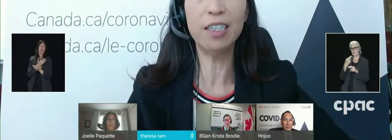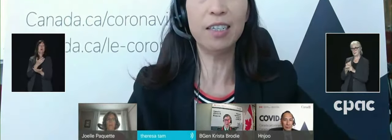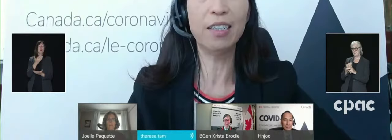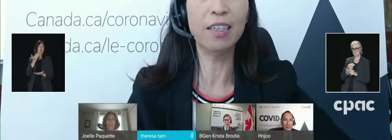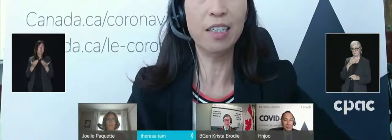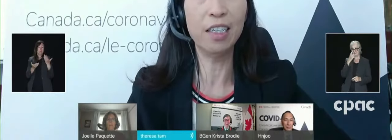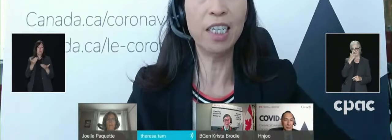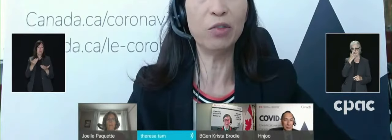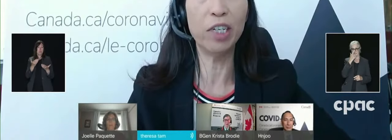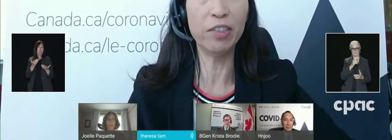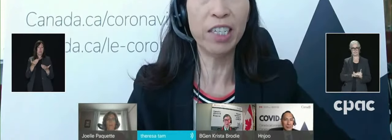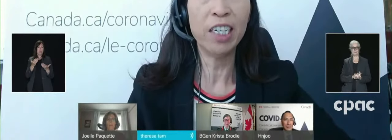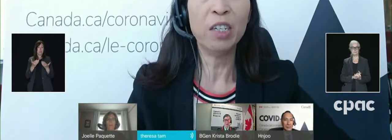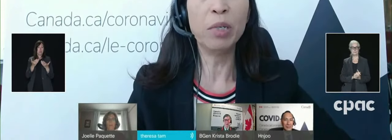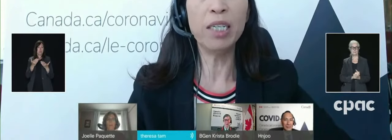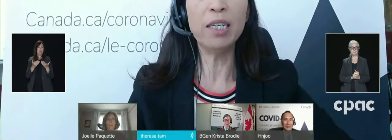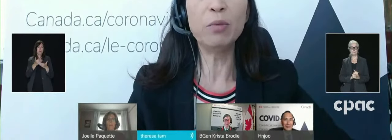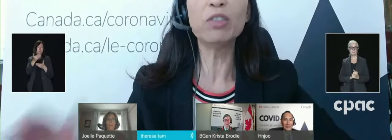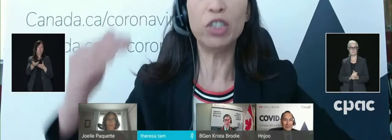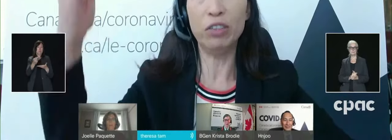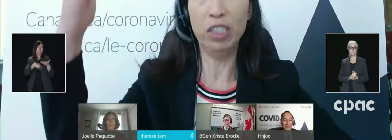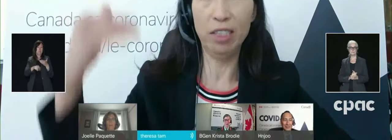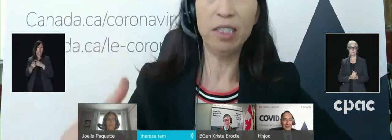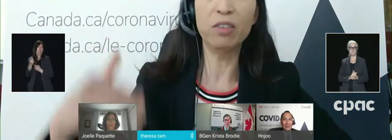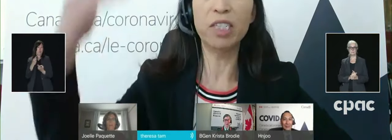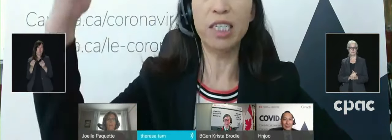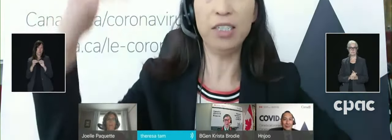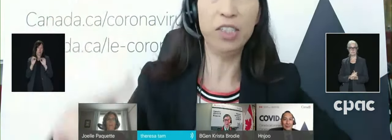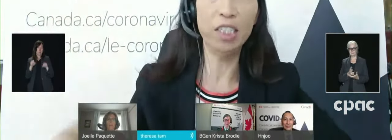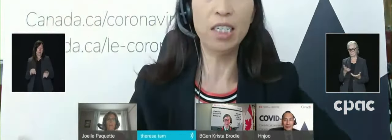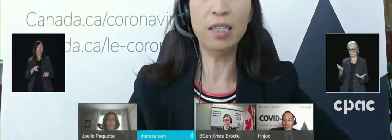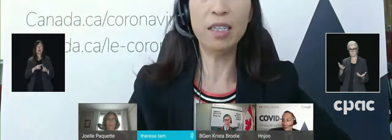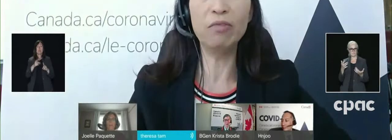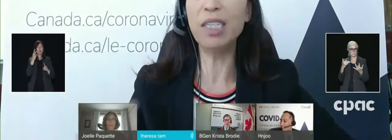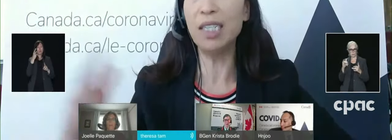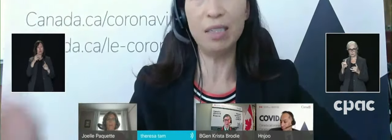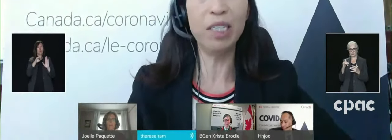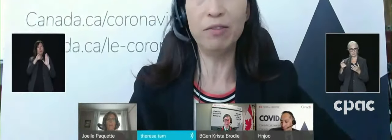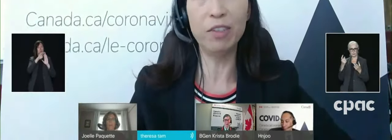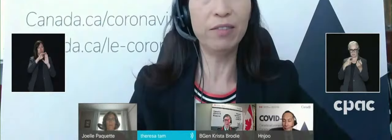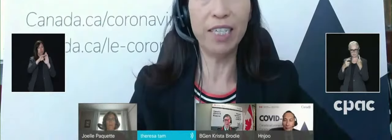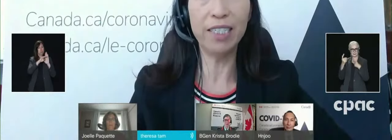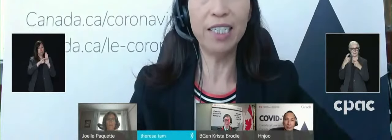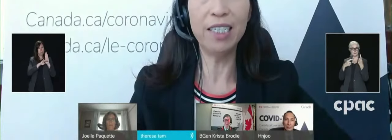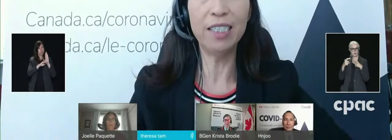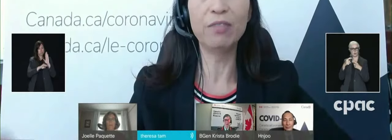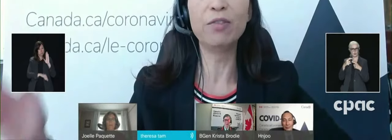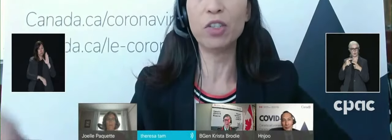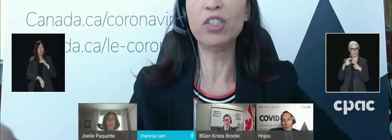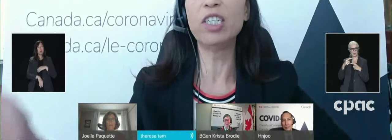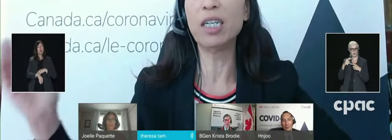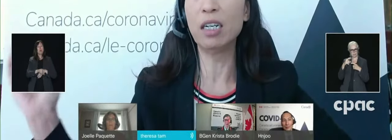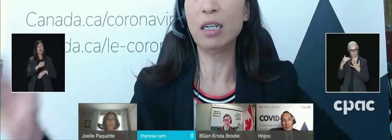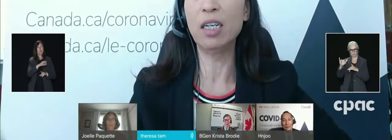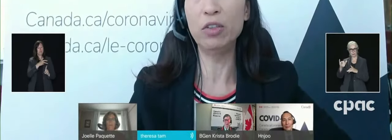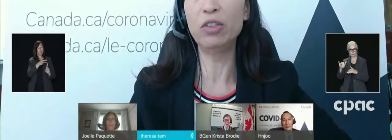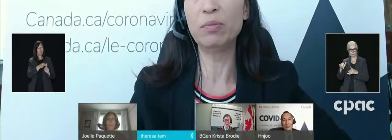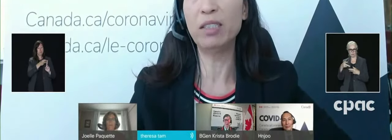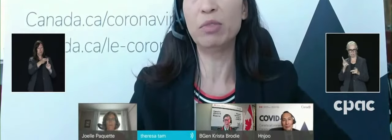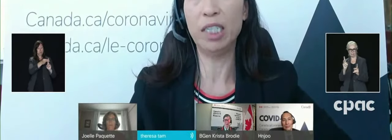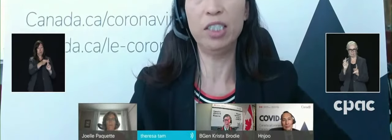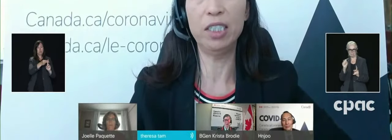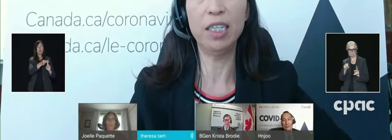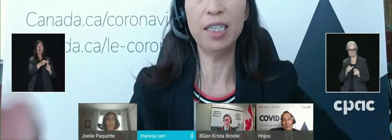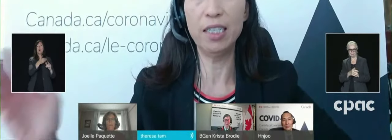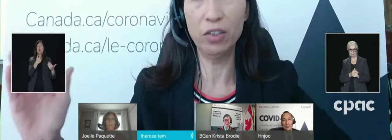questions the next round. But it will show you there's a gradation, and really being fully vaccinated affords you a